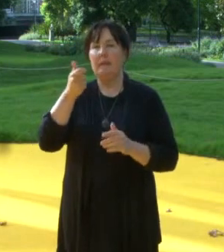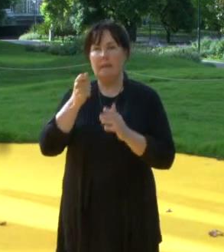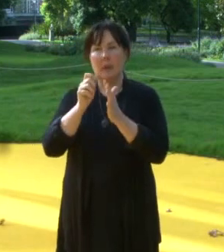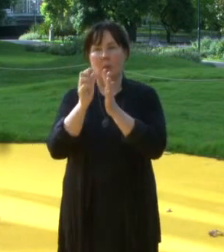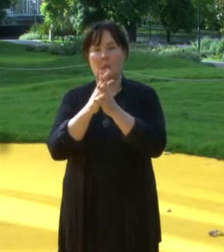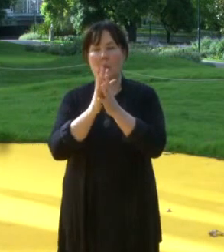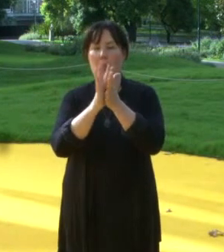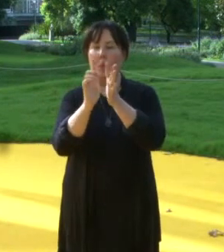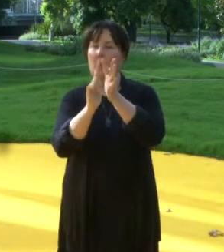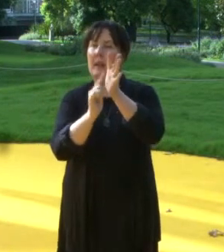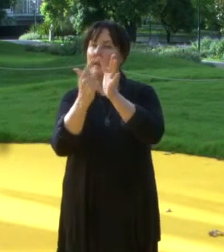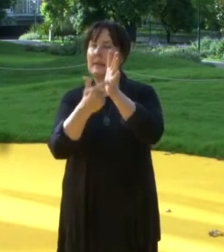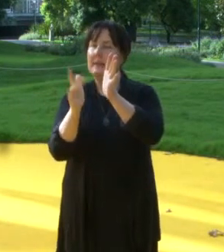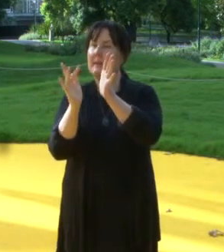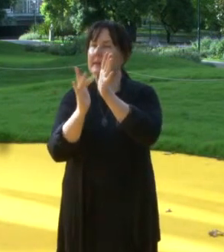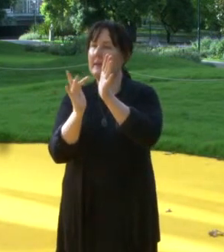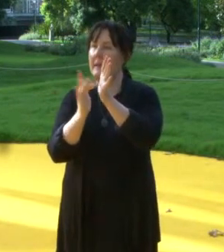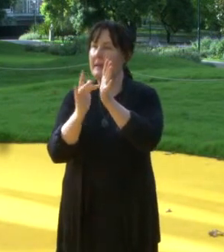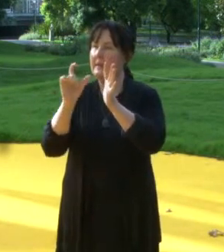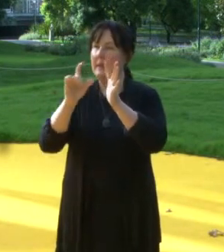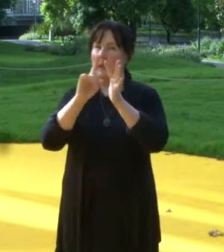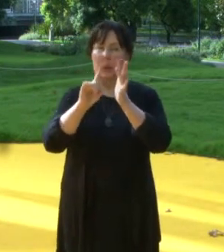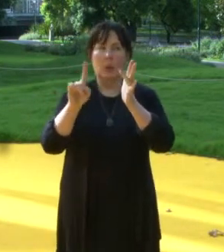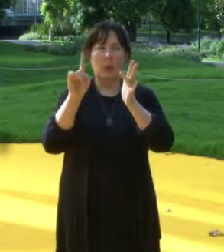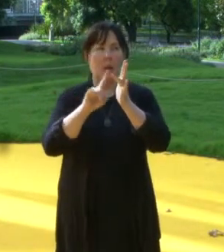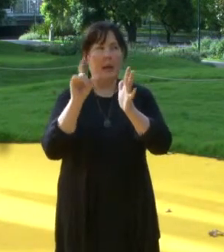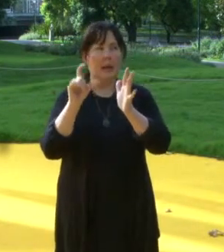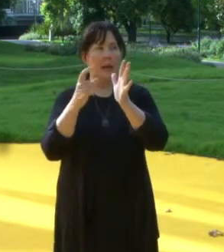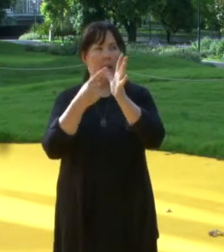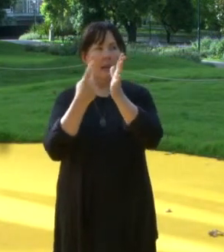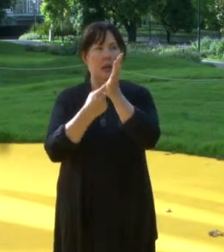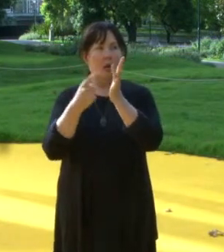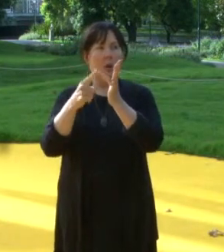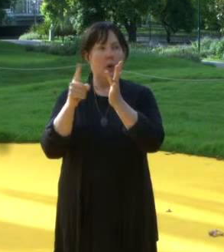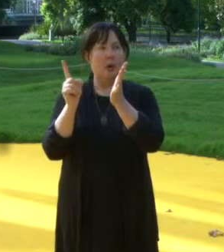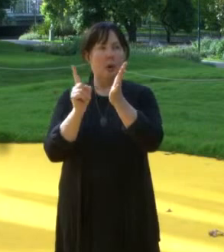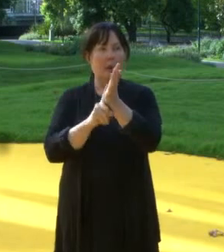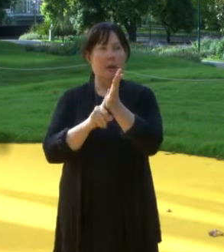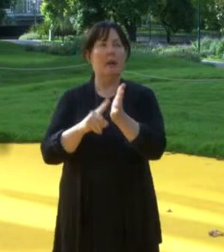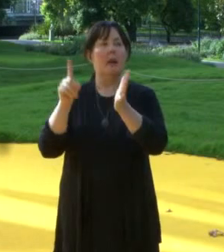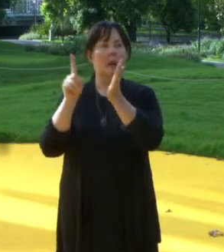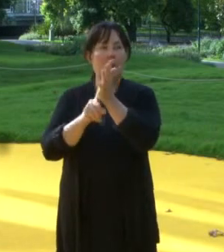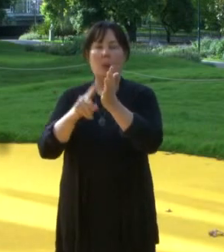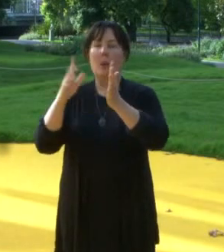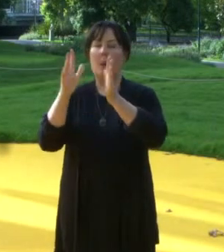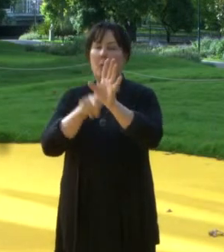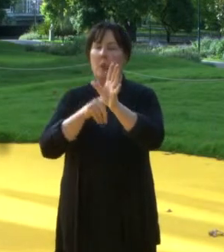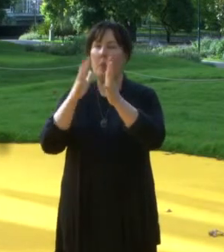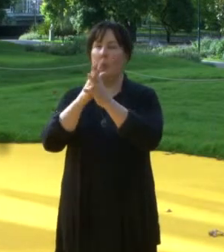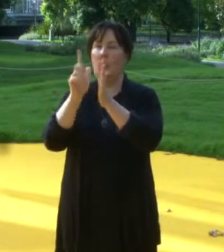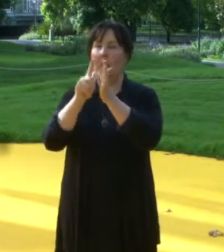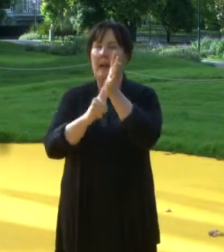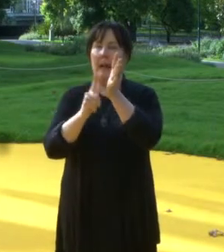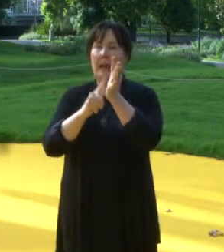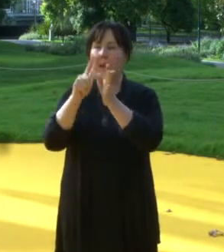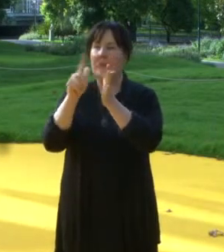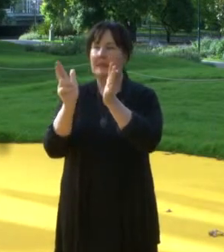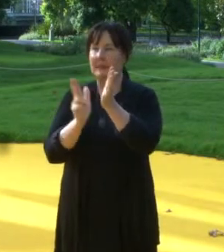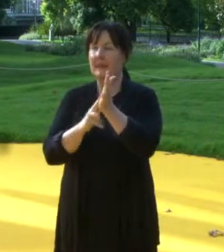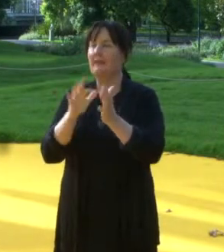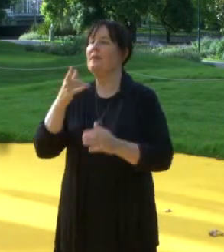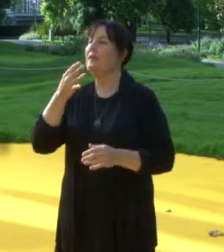Centre CEO Caro Llewellyn to share a few remarks. Welcome, Caro, warmly, please. Thank